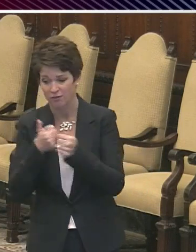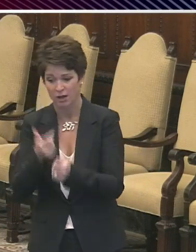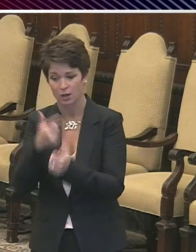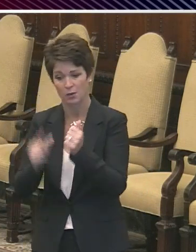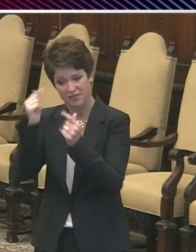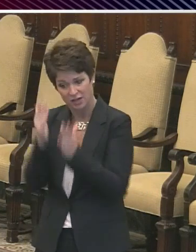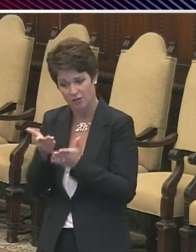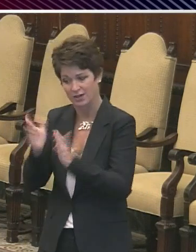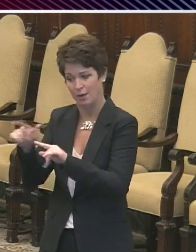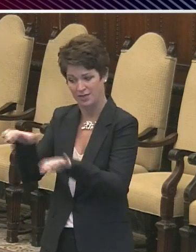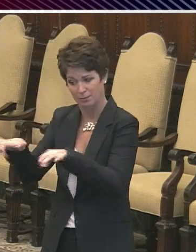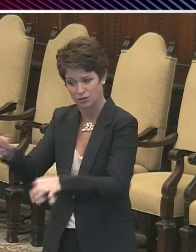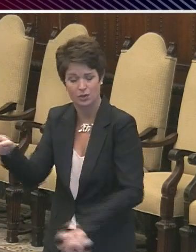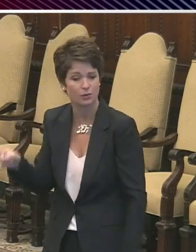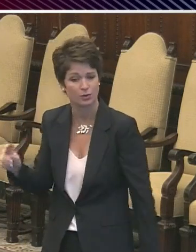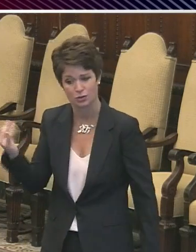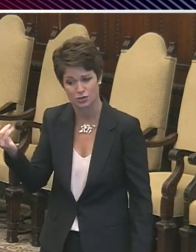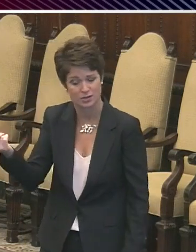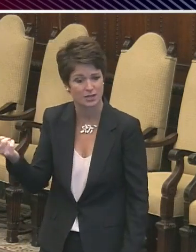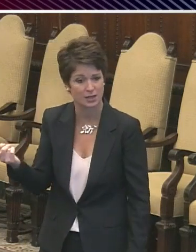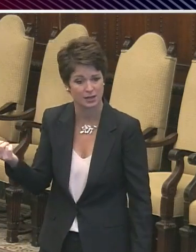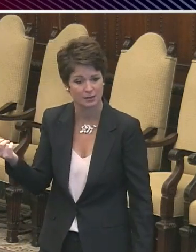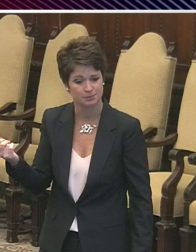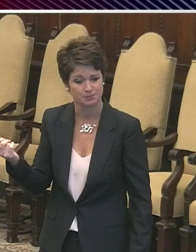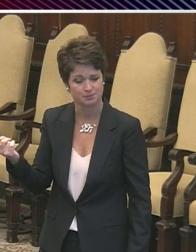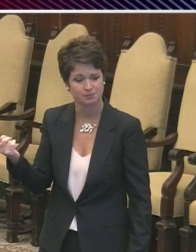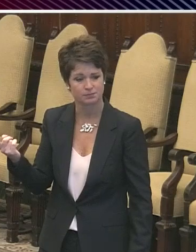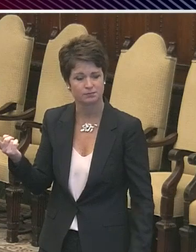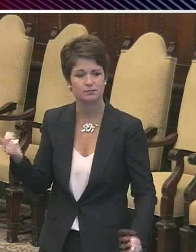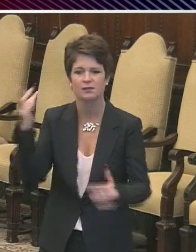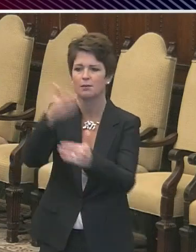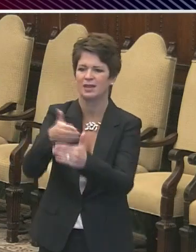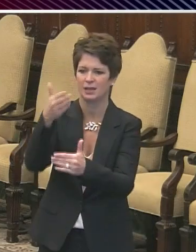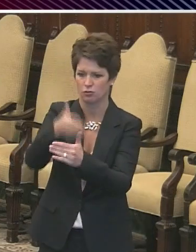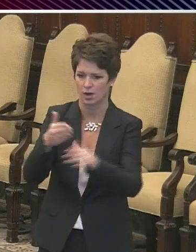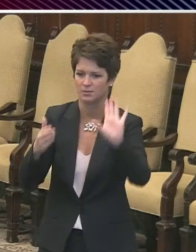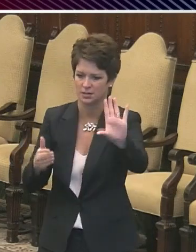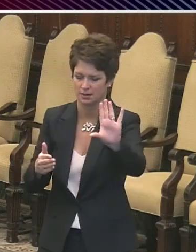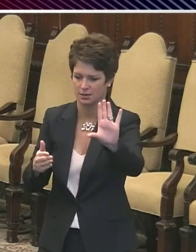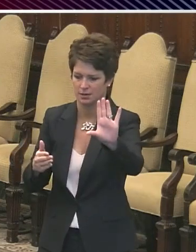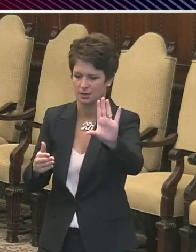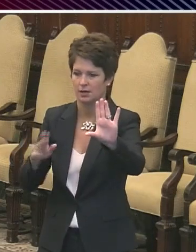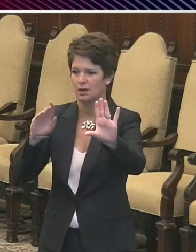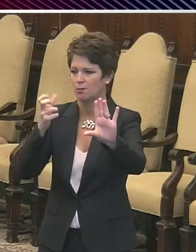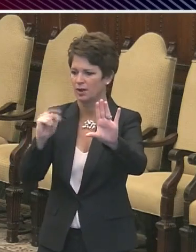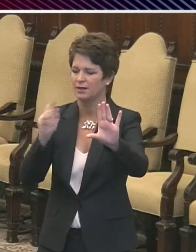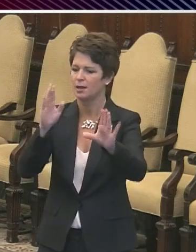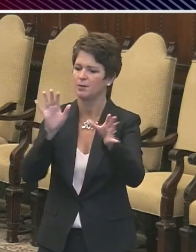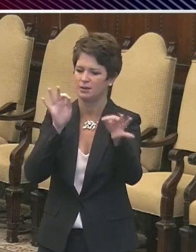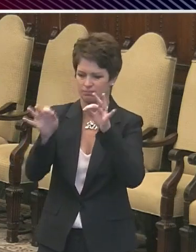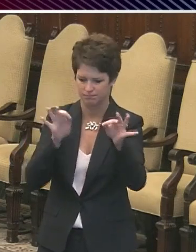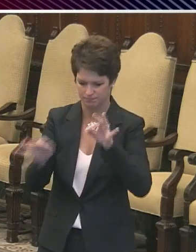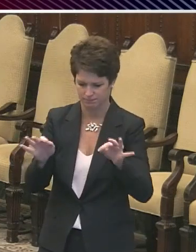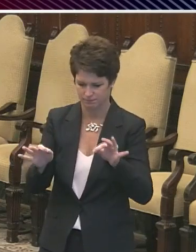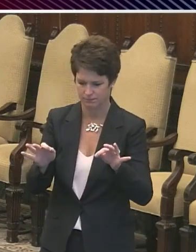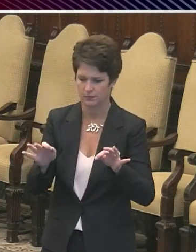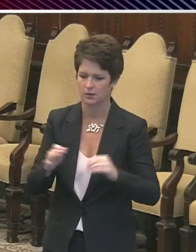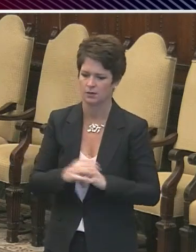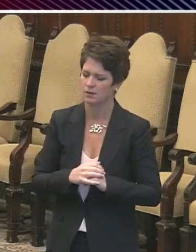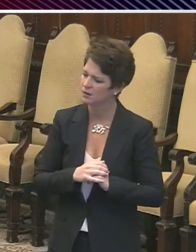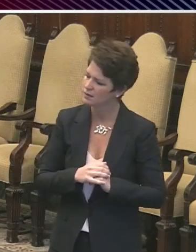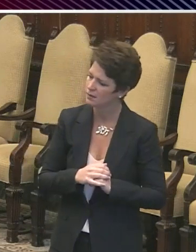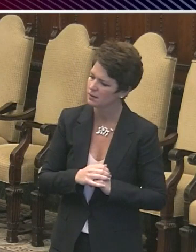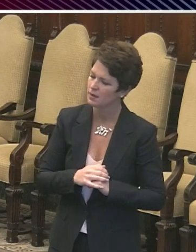governor's allowing them to do. And we're what our governor's telling us. Let me see if I can take a stab at that. I mean, look, we've known residents have gone